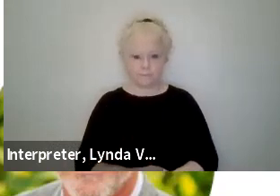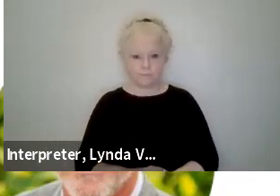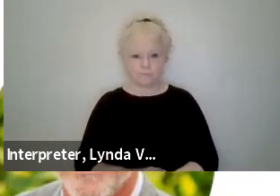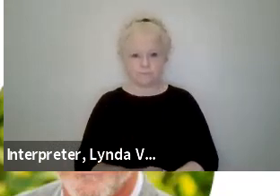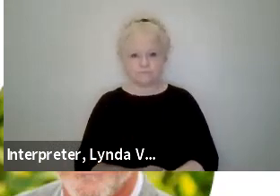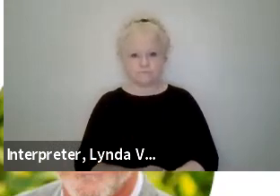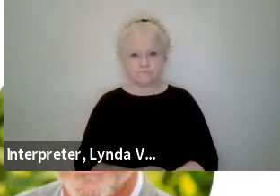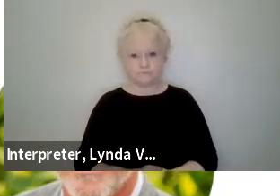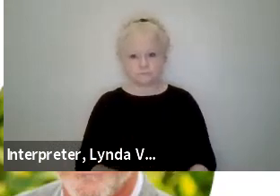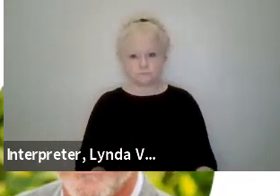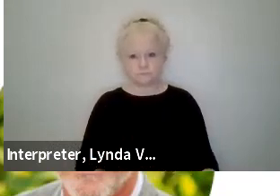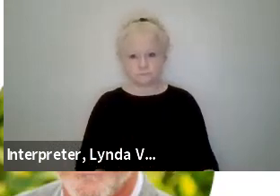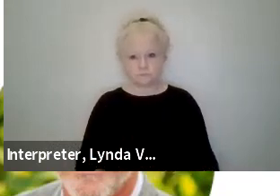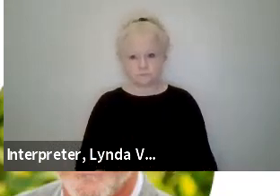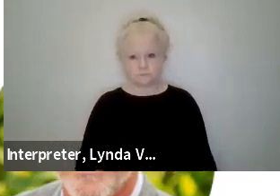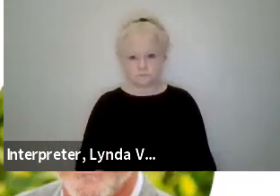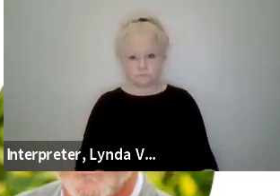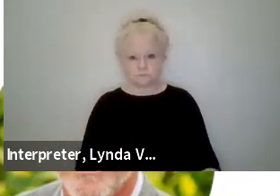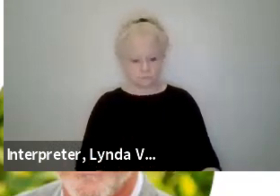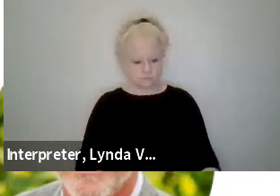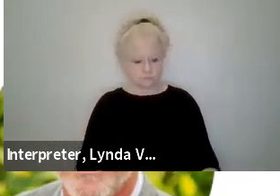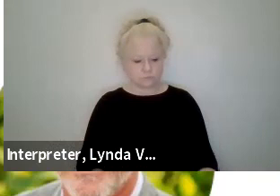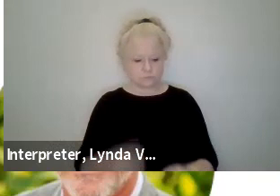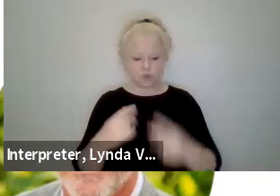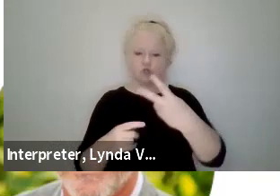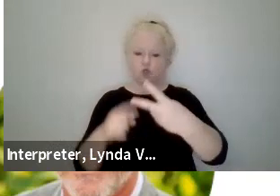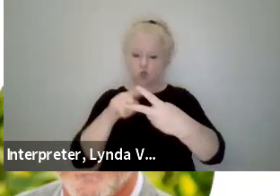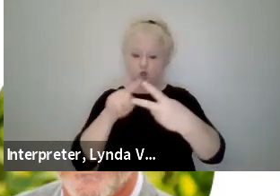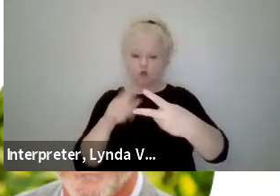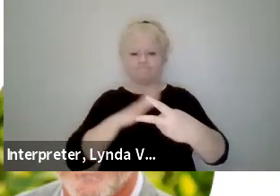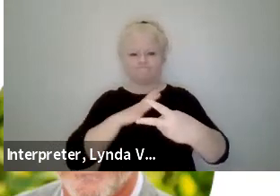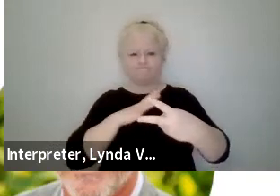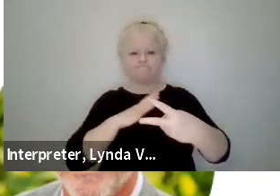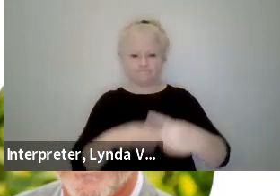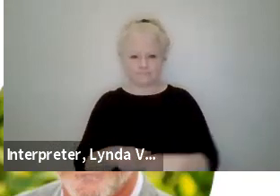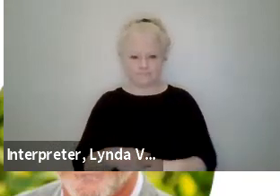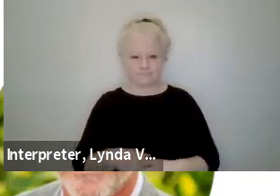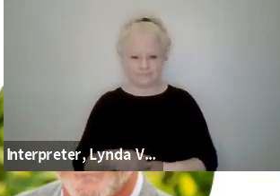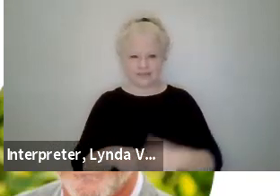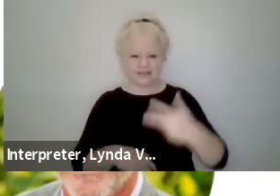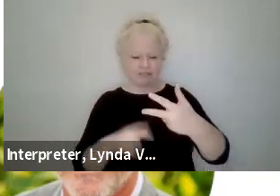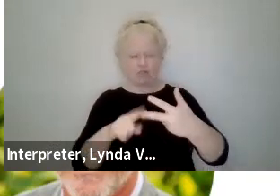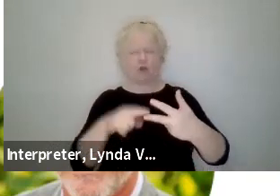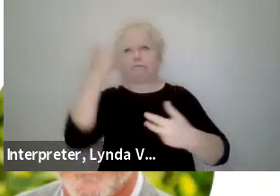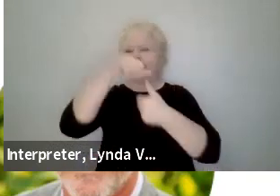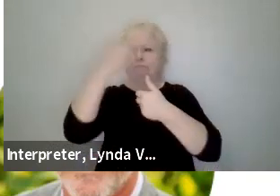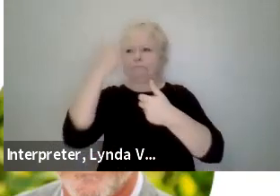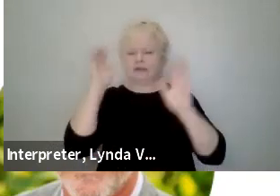Thanks, Anthony. I think 2 points is good, by the way. Two is good, you know? Because I left the third one off, but I'll let you.